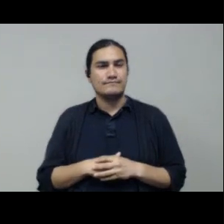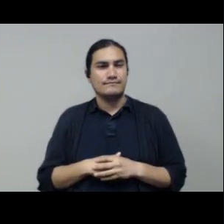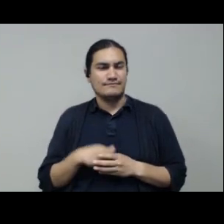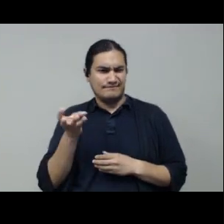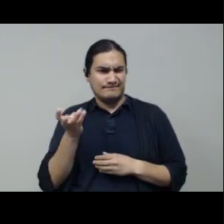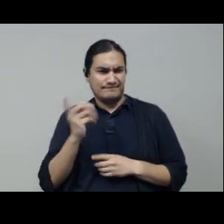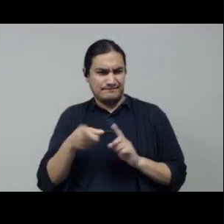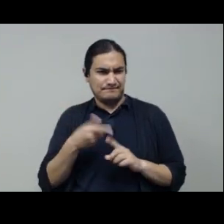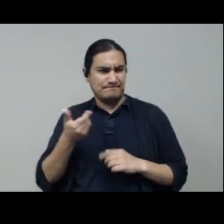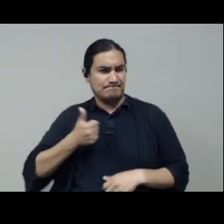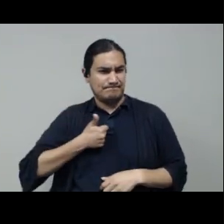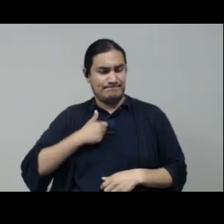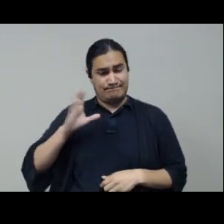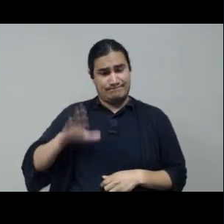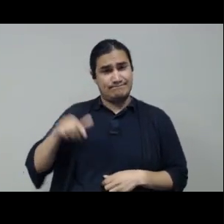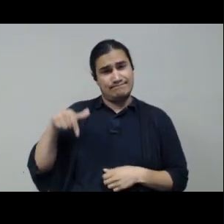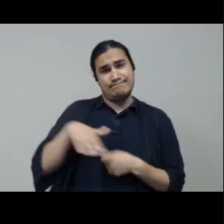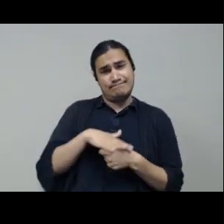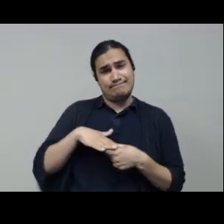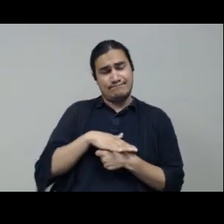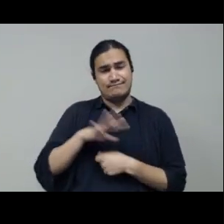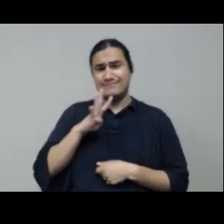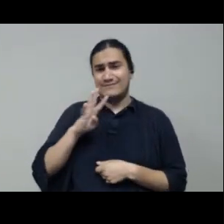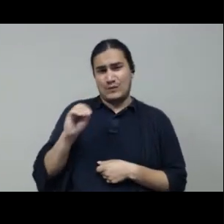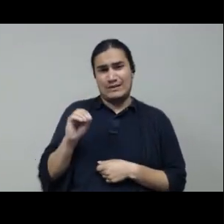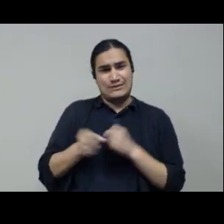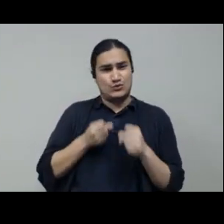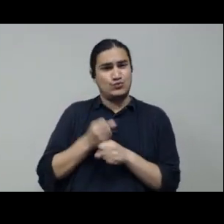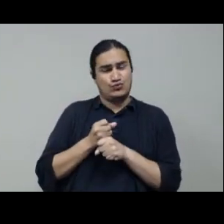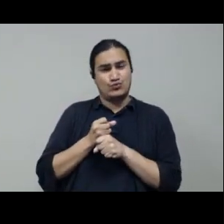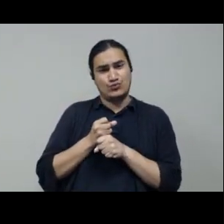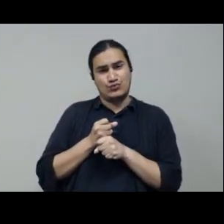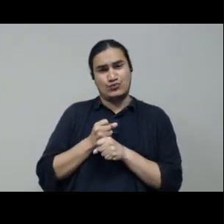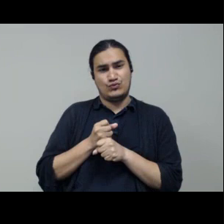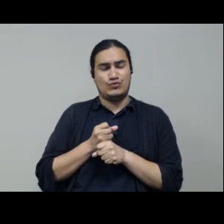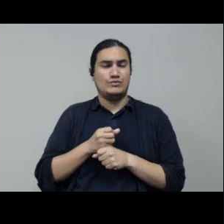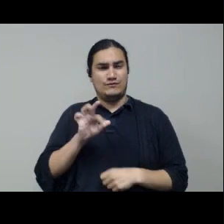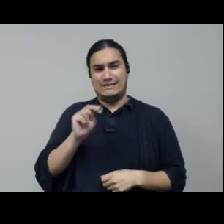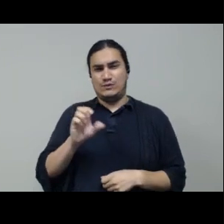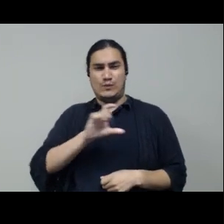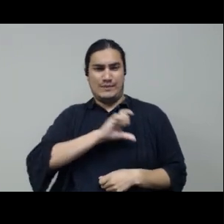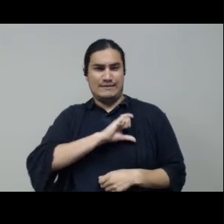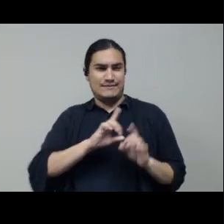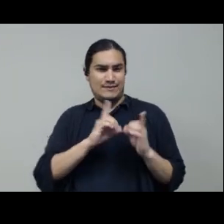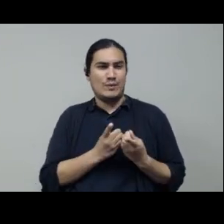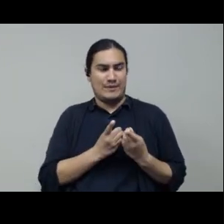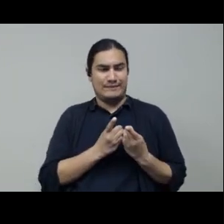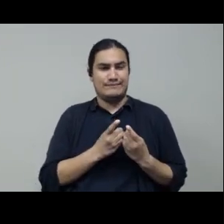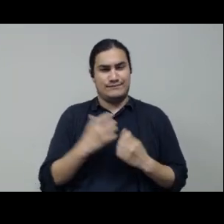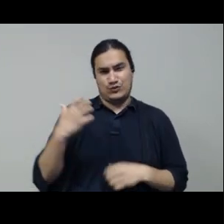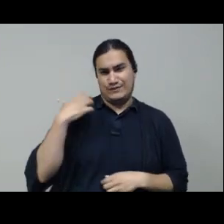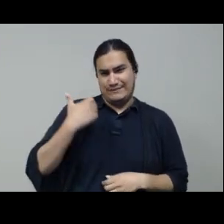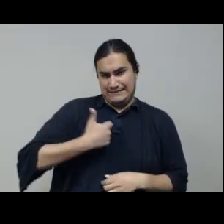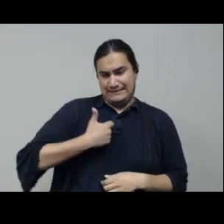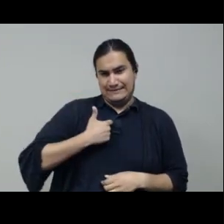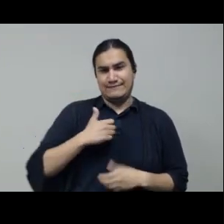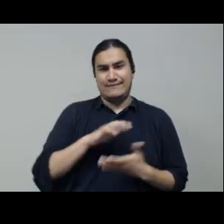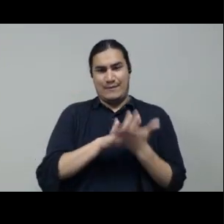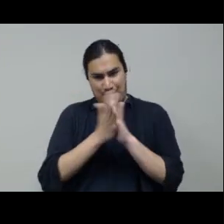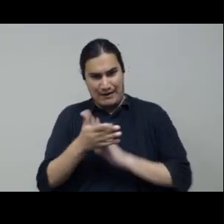I grew up in this area. 40 years I spent in the Fresno Police Department, and the last 18 as a police chief prior to becoming the mayor.